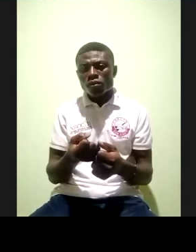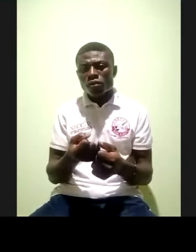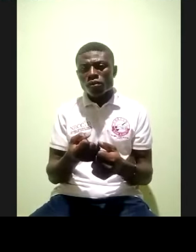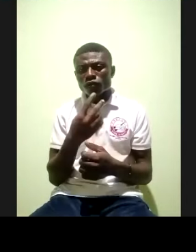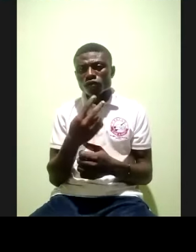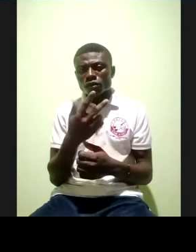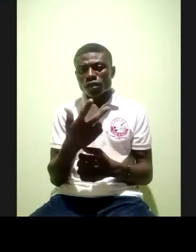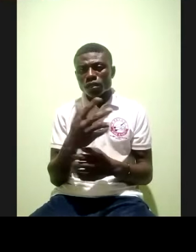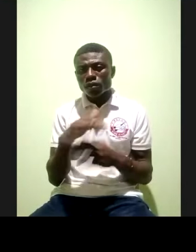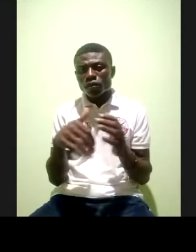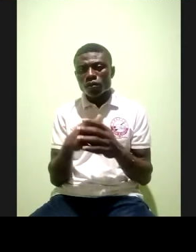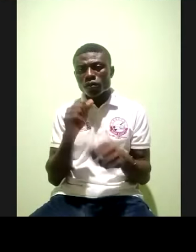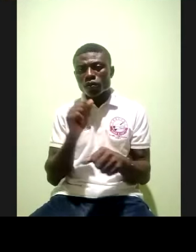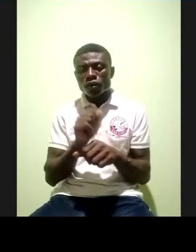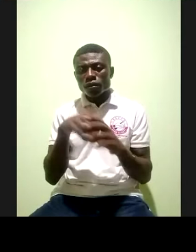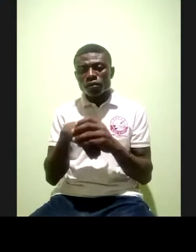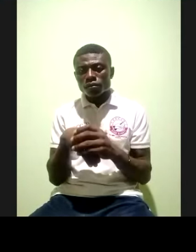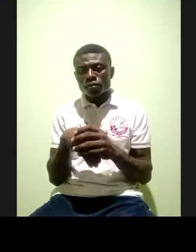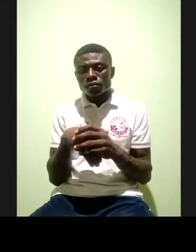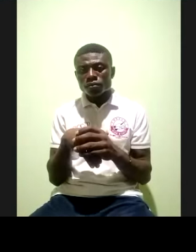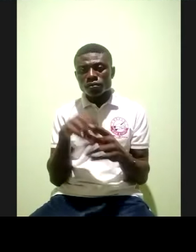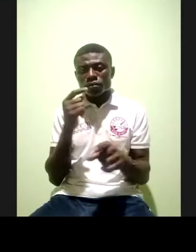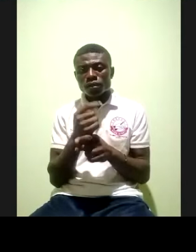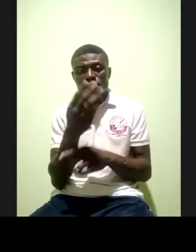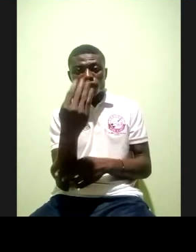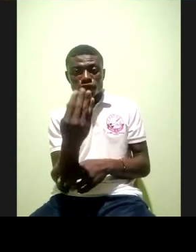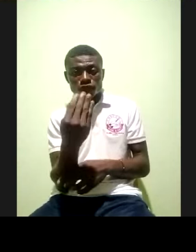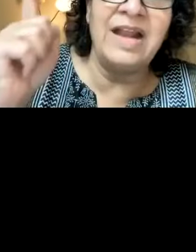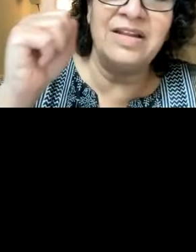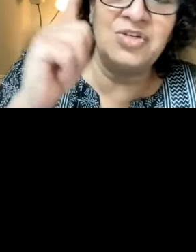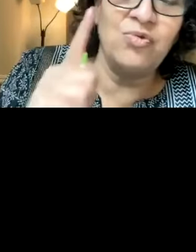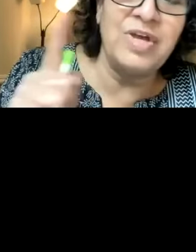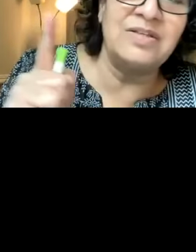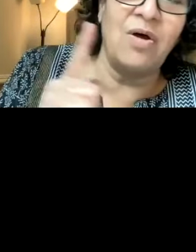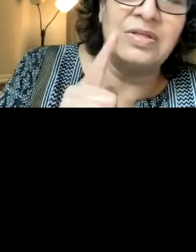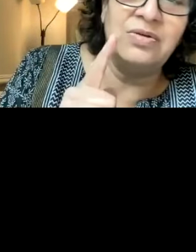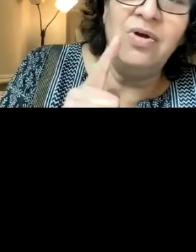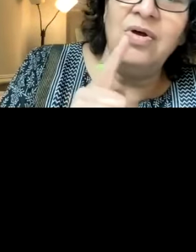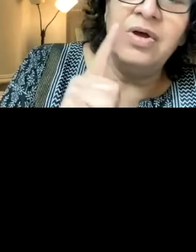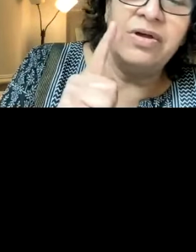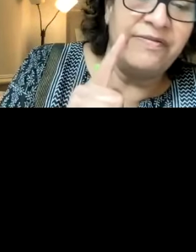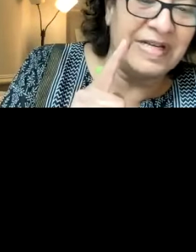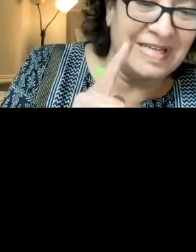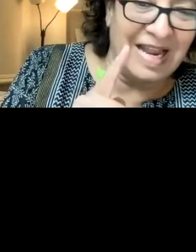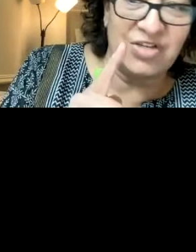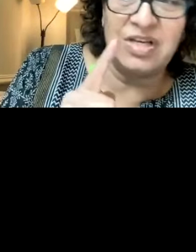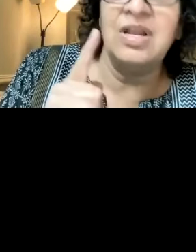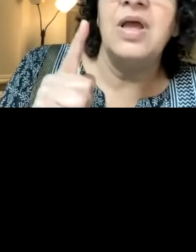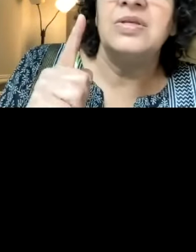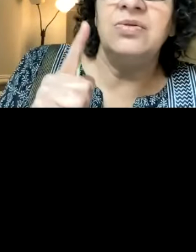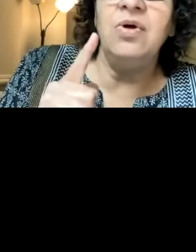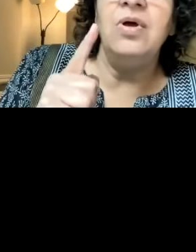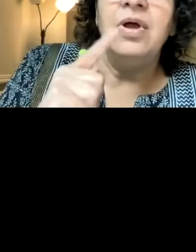of rods is 15. Instead of 15, the child has written 12, and the 2 is also reverse